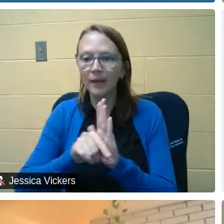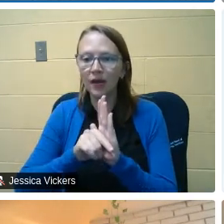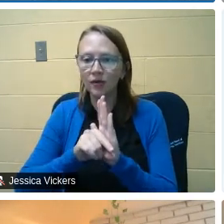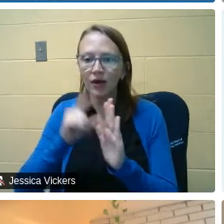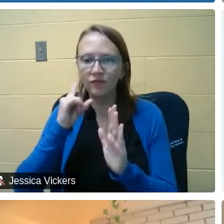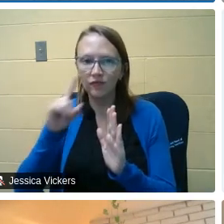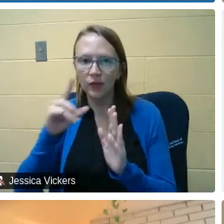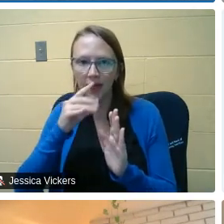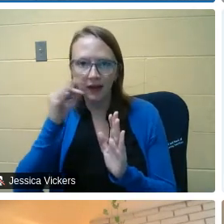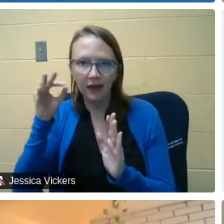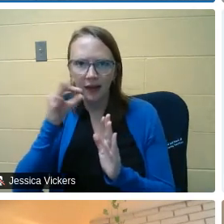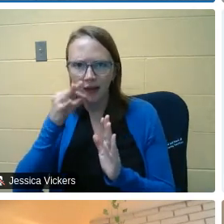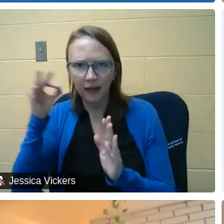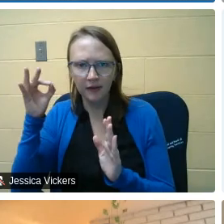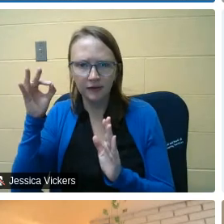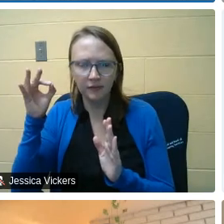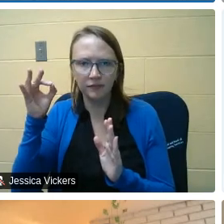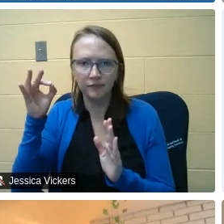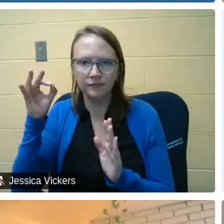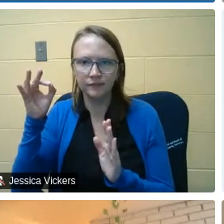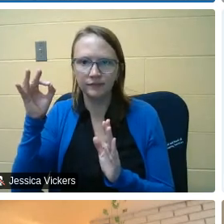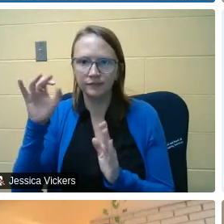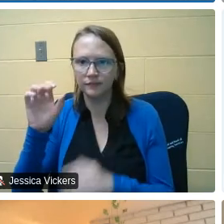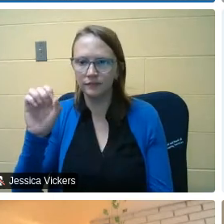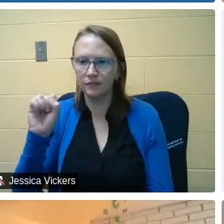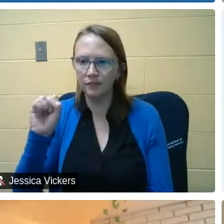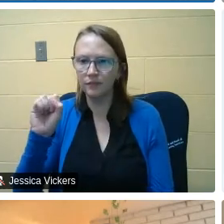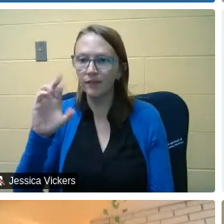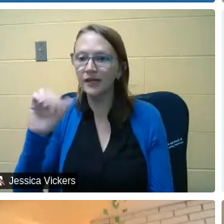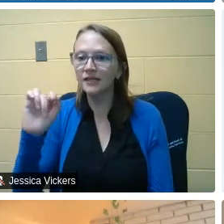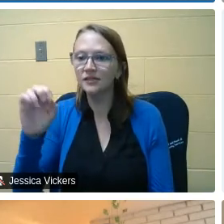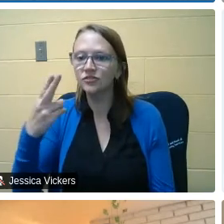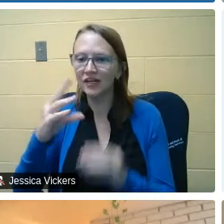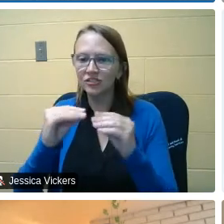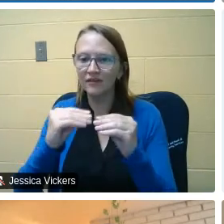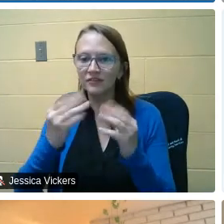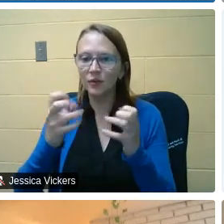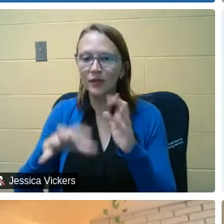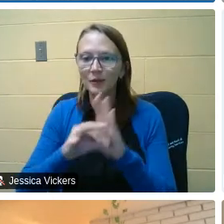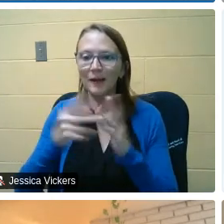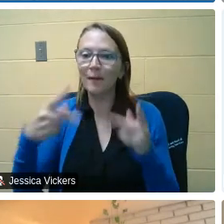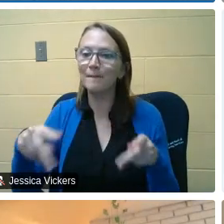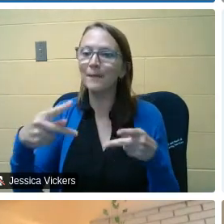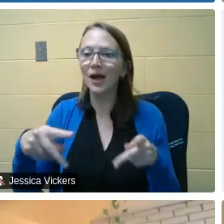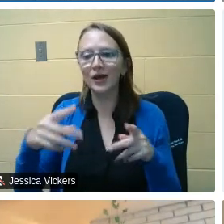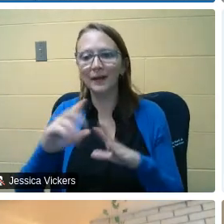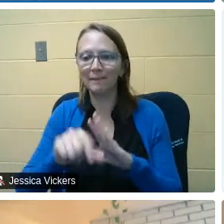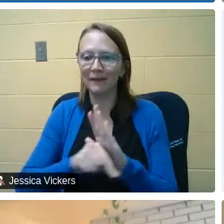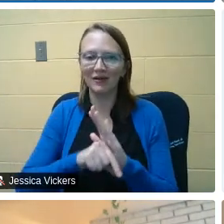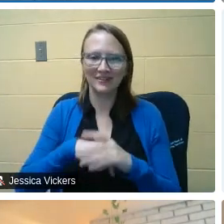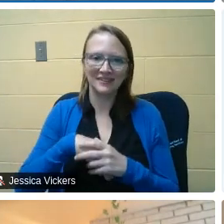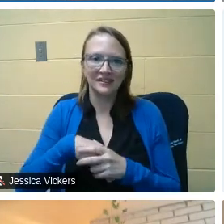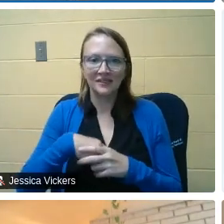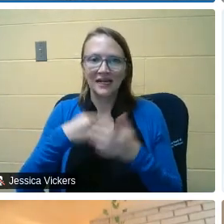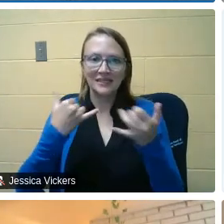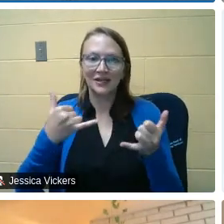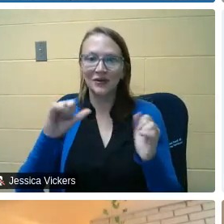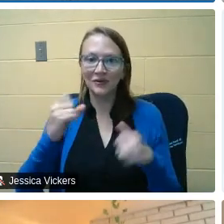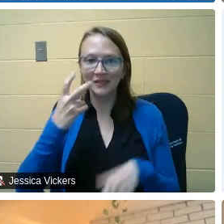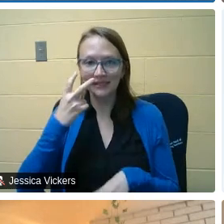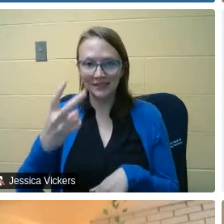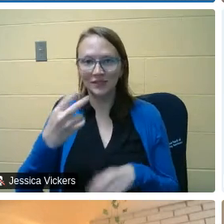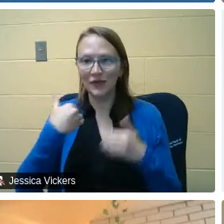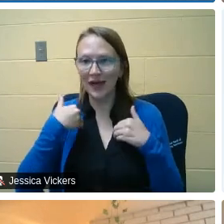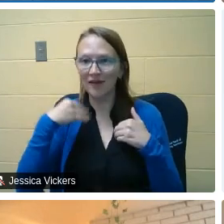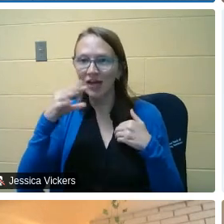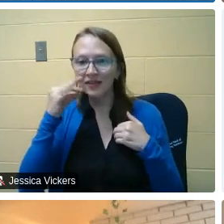It's the Scratch conference, so I feel like the party atmosphere is appropriate. Okay, so now we have our cat inside of our project,